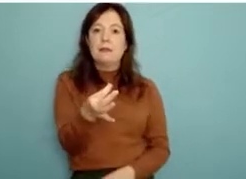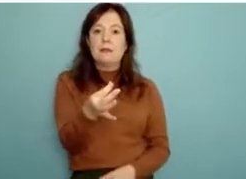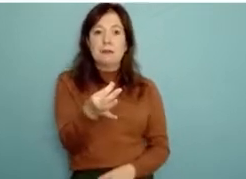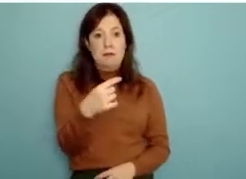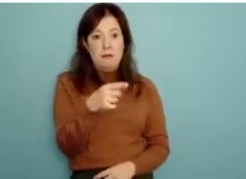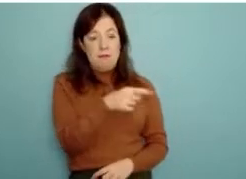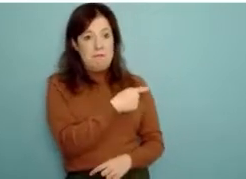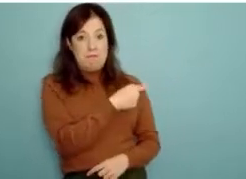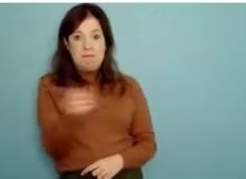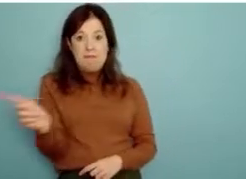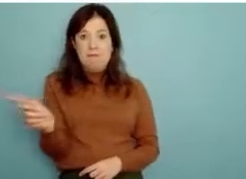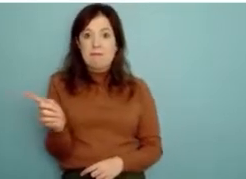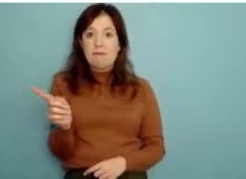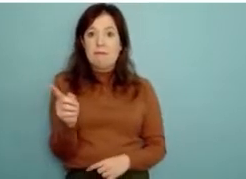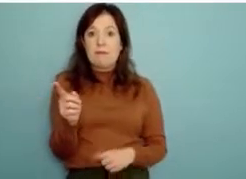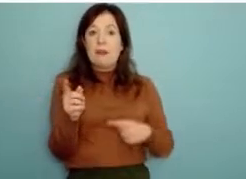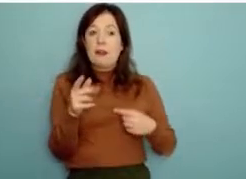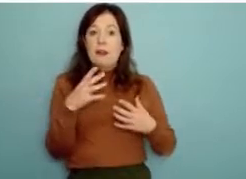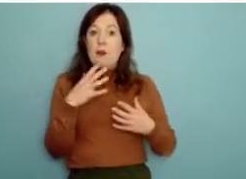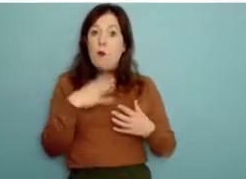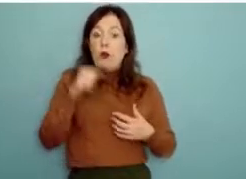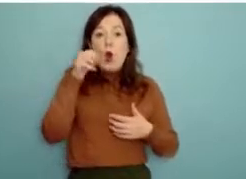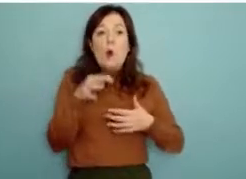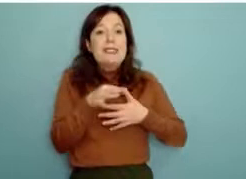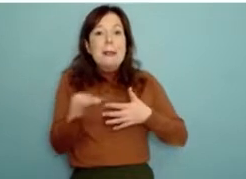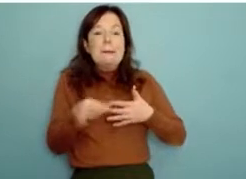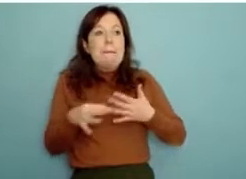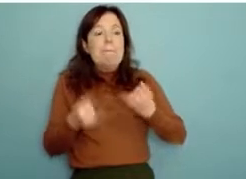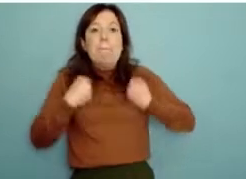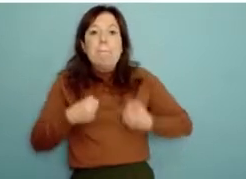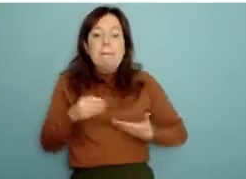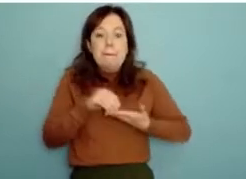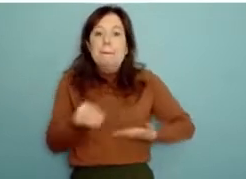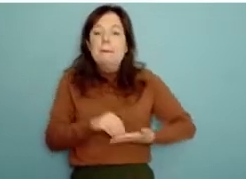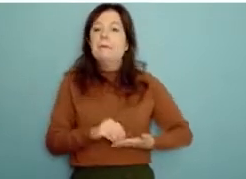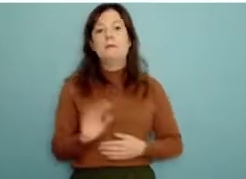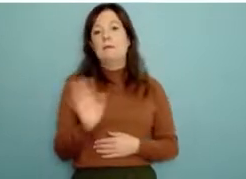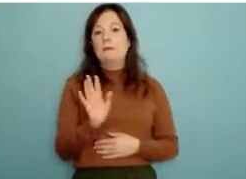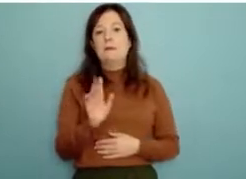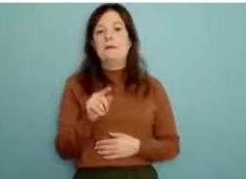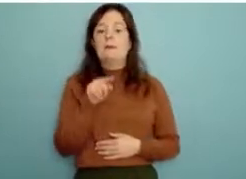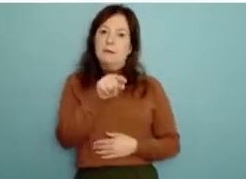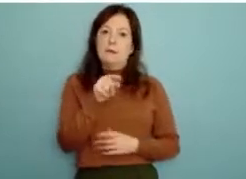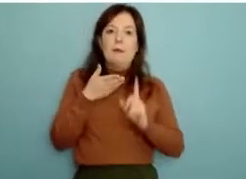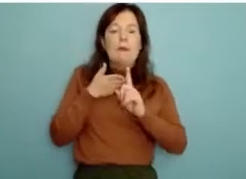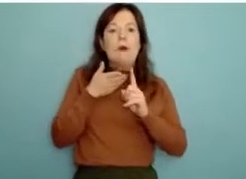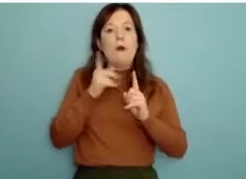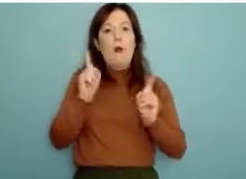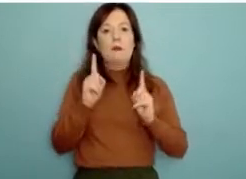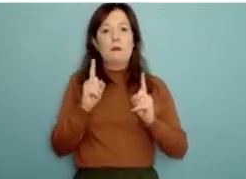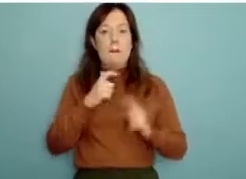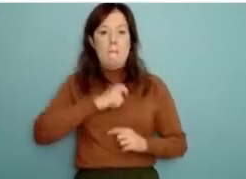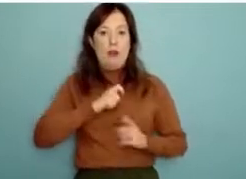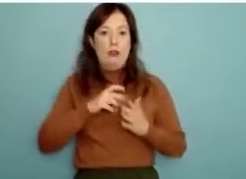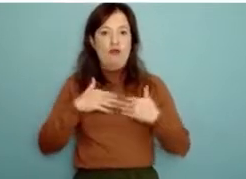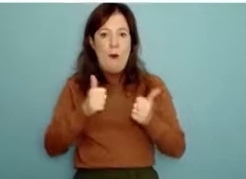was it wasn't symptoms that they were interested in looking at. What they were interested in was personal recovery, was quality of life measures. And